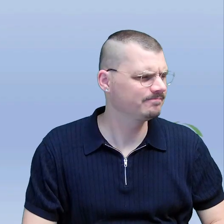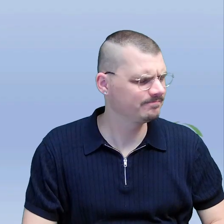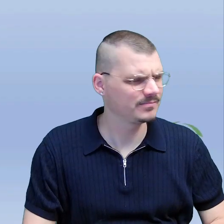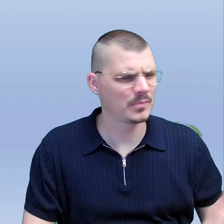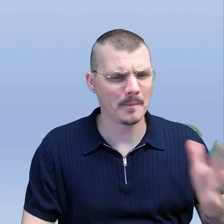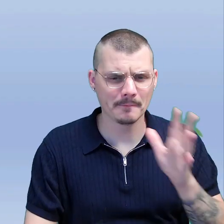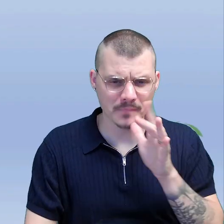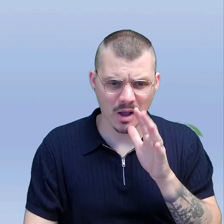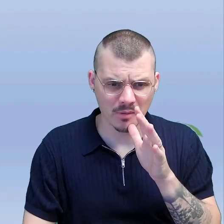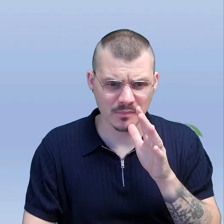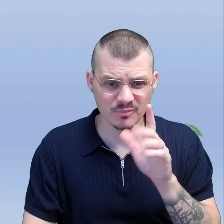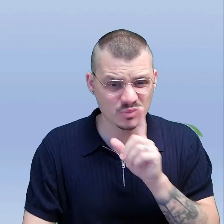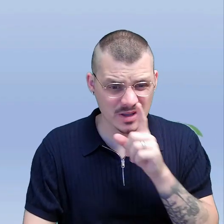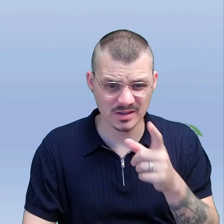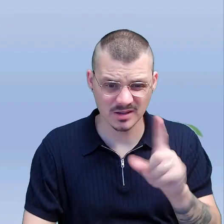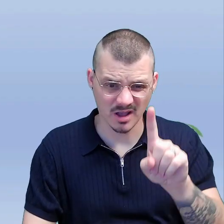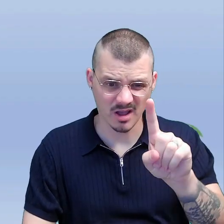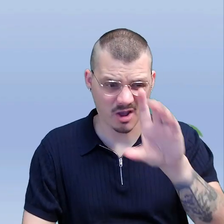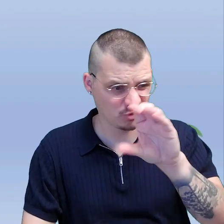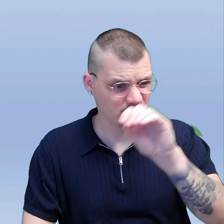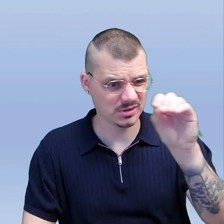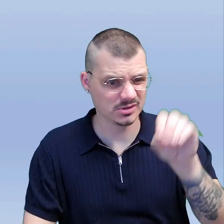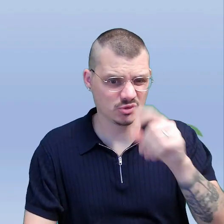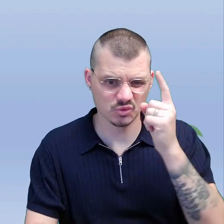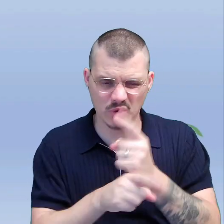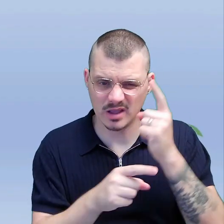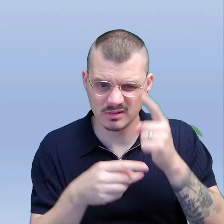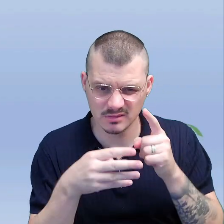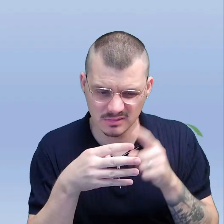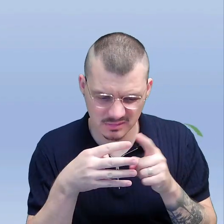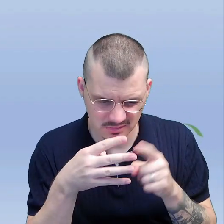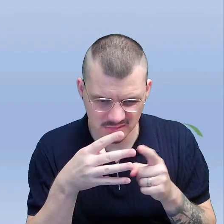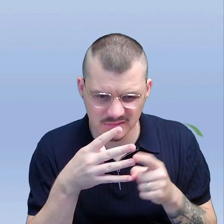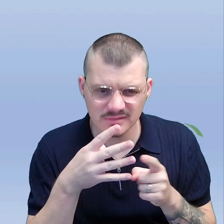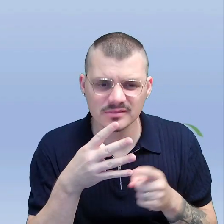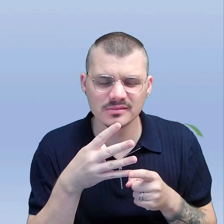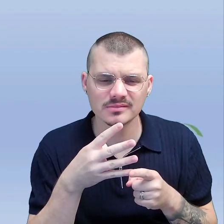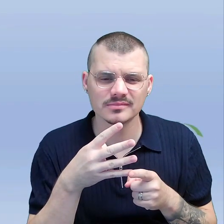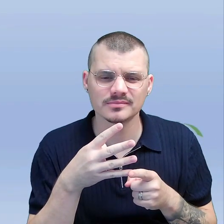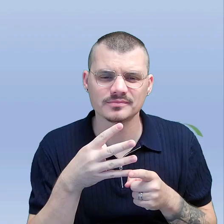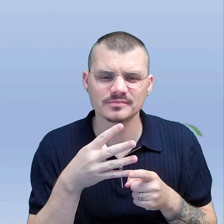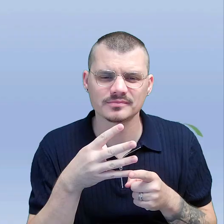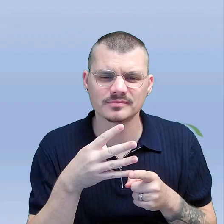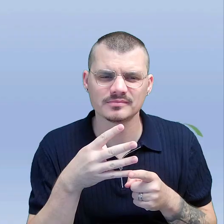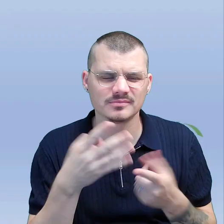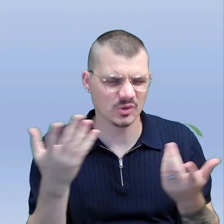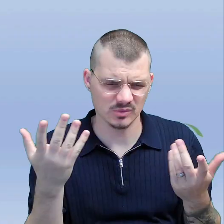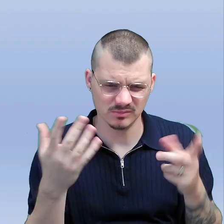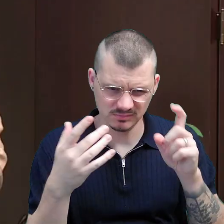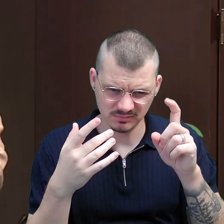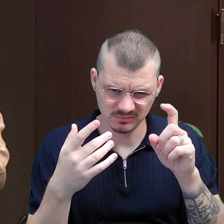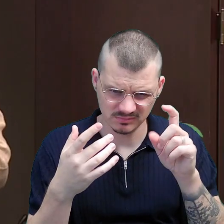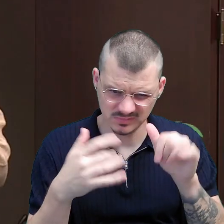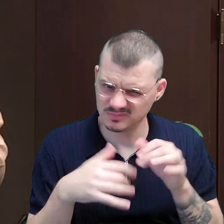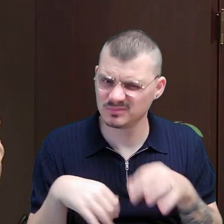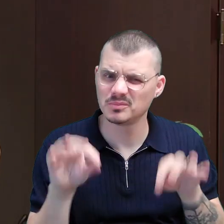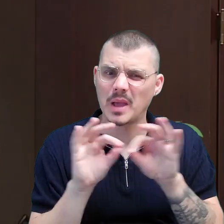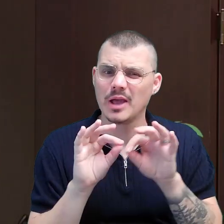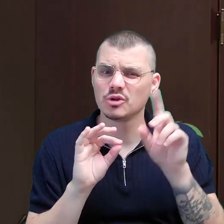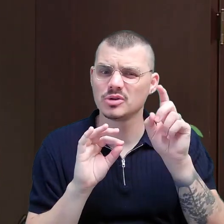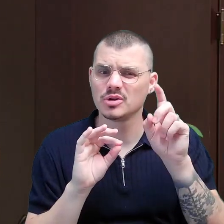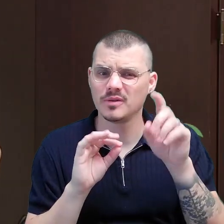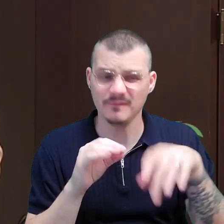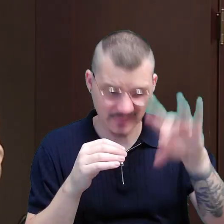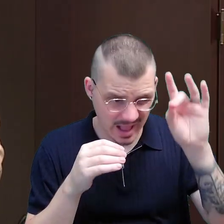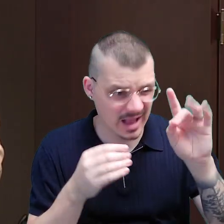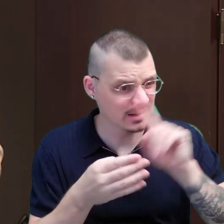Mom only got it 100% right. So did it matter? This is the other piece